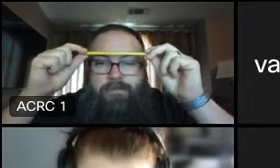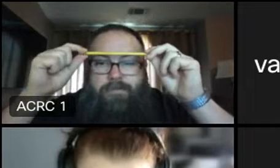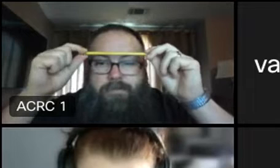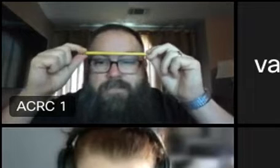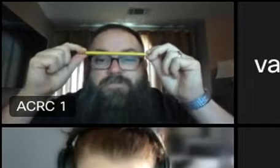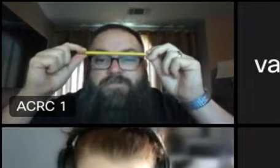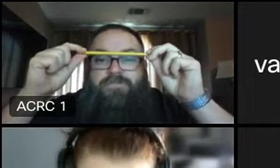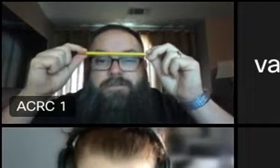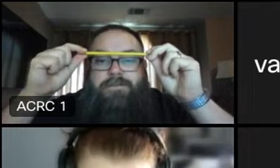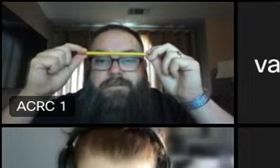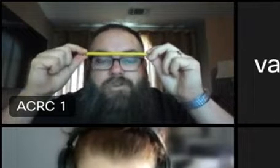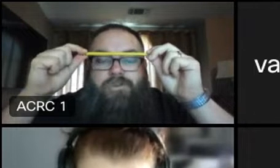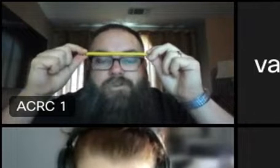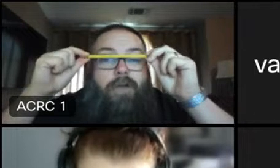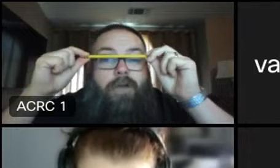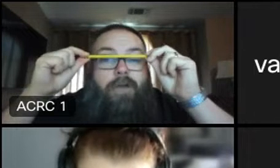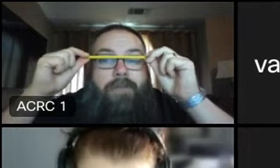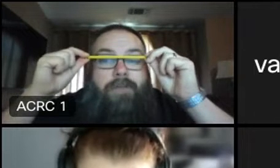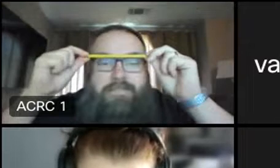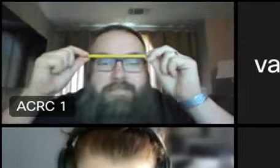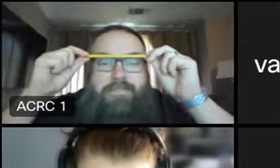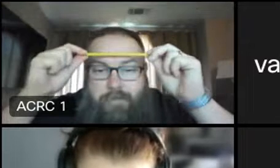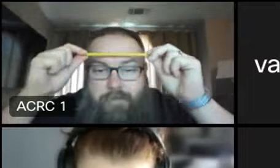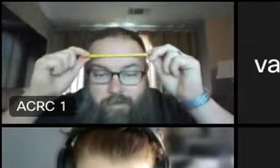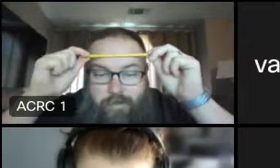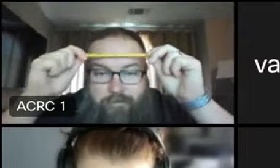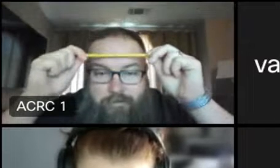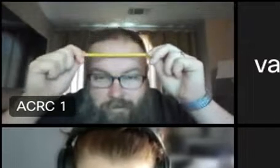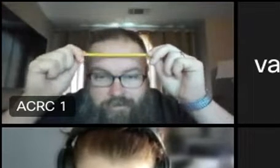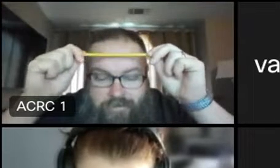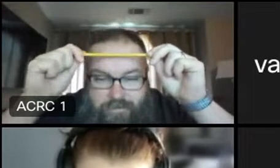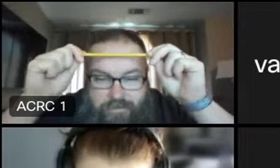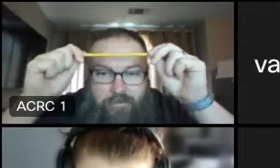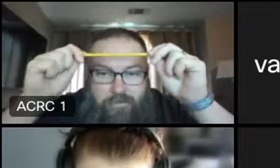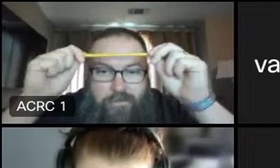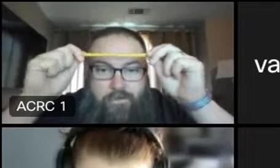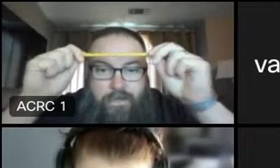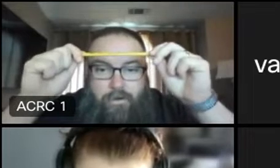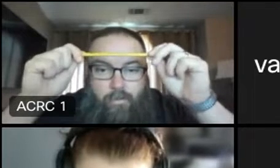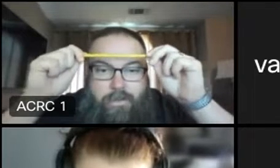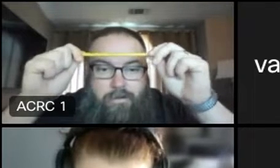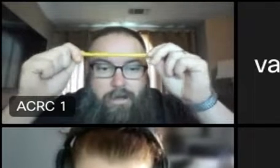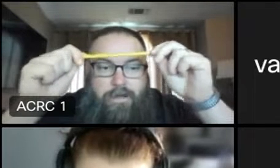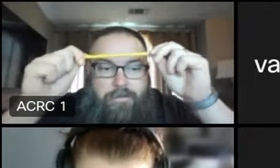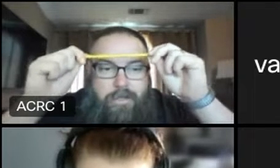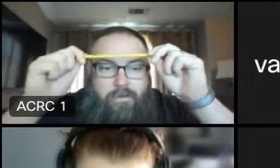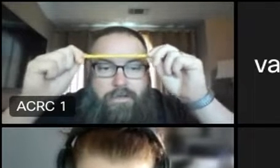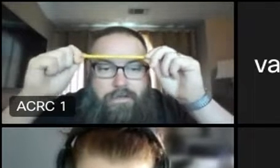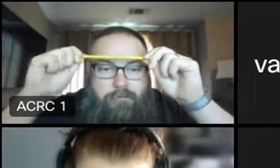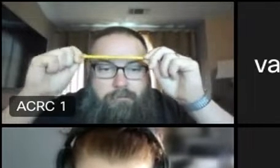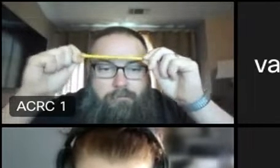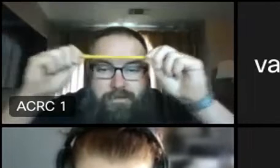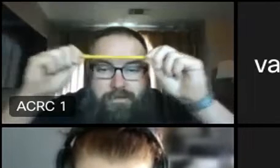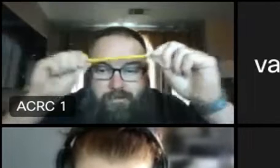can serve as a resource to our other providers that might be really having challenges figuring out whether or not they are